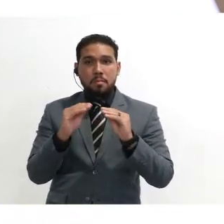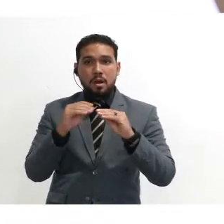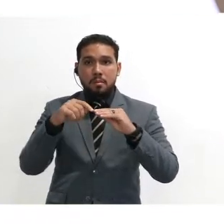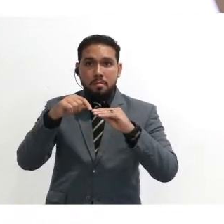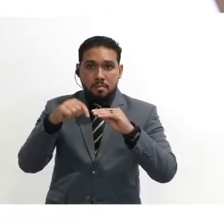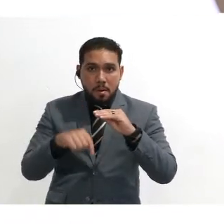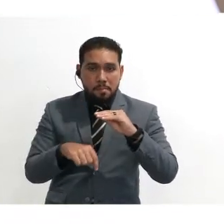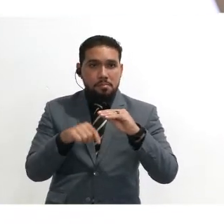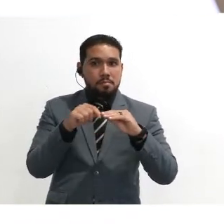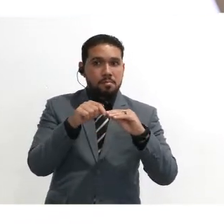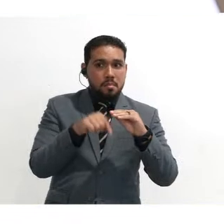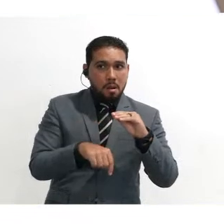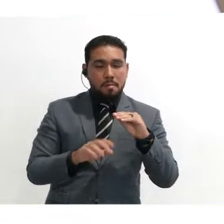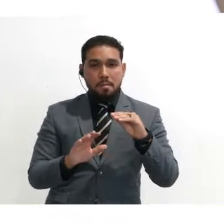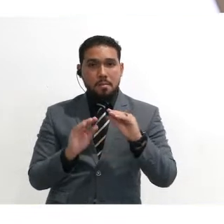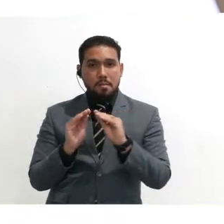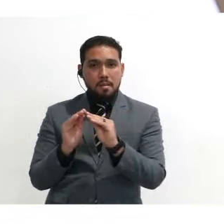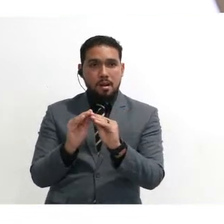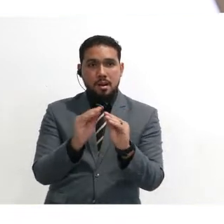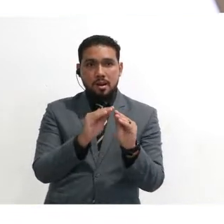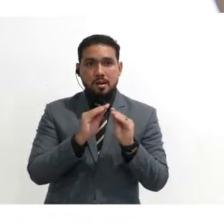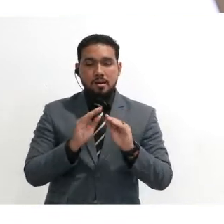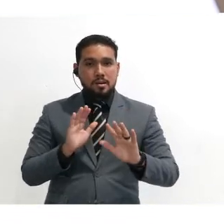package on the bottom.